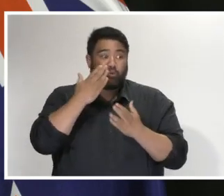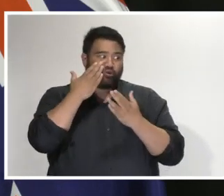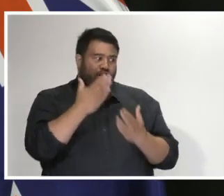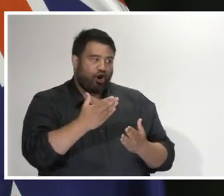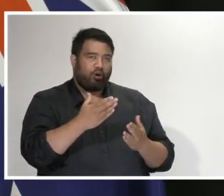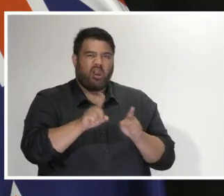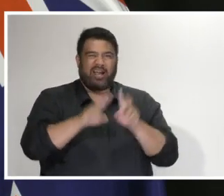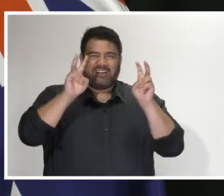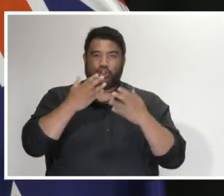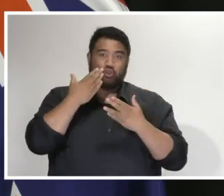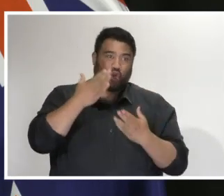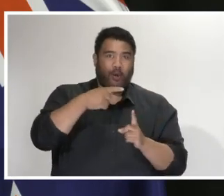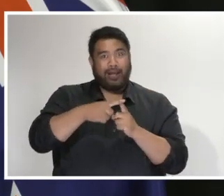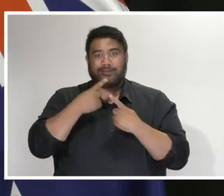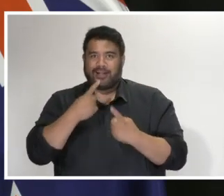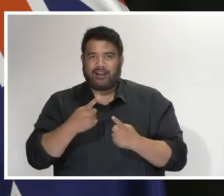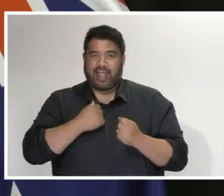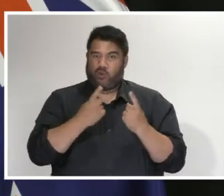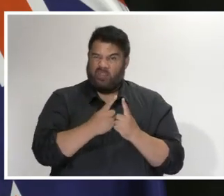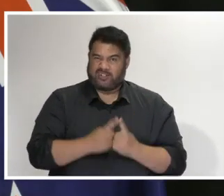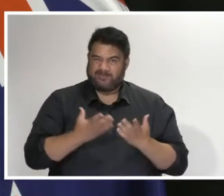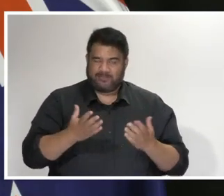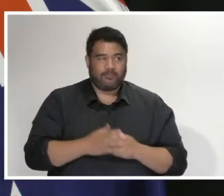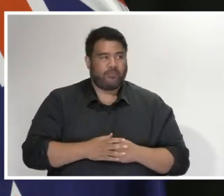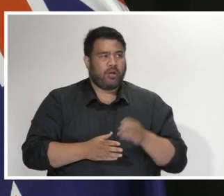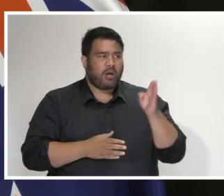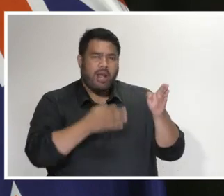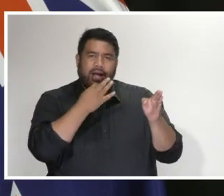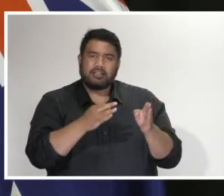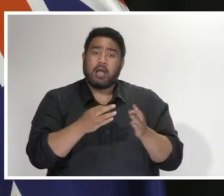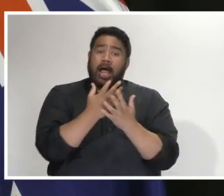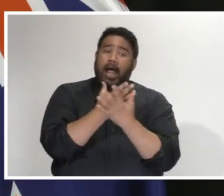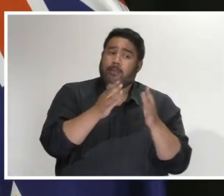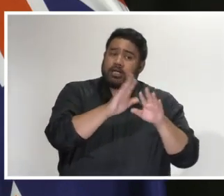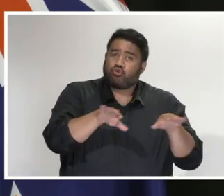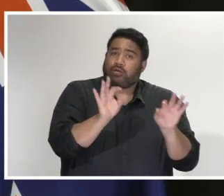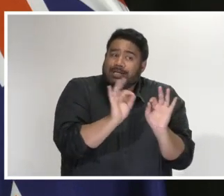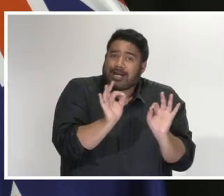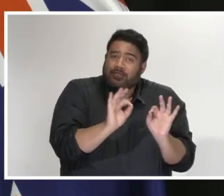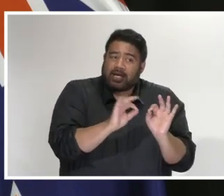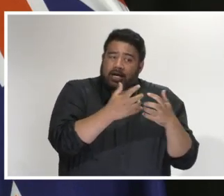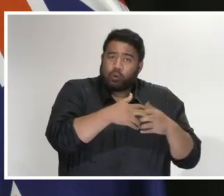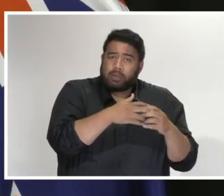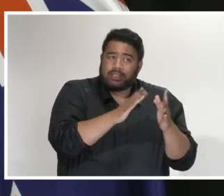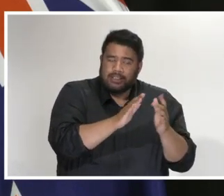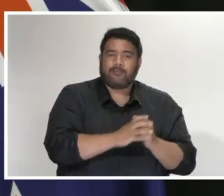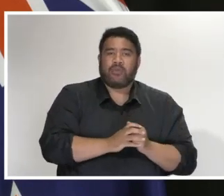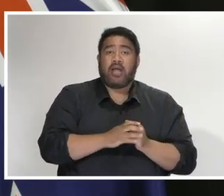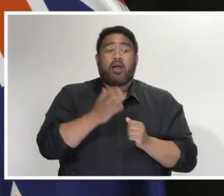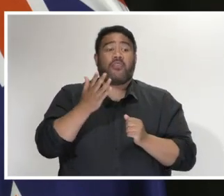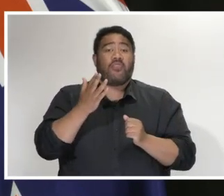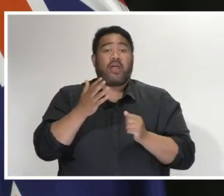the materials should you wish, Tova. Minister, how many children don't have devices and how many still won't have a device after you ship out the first